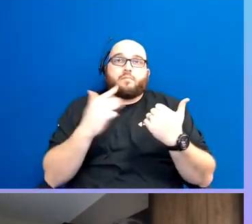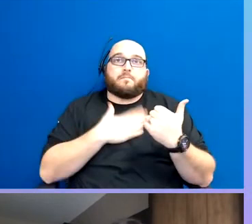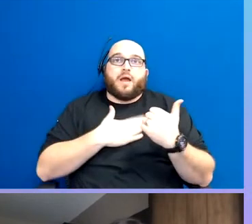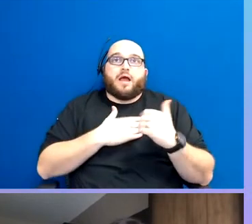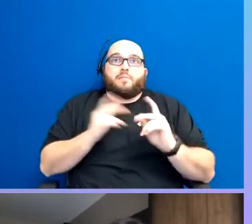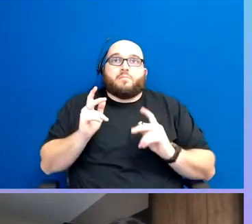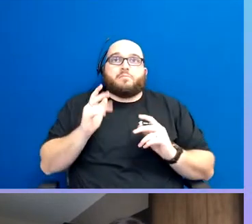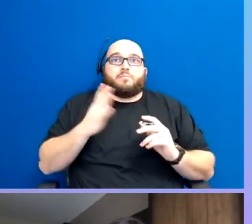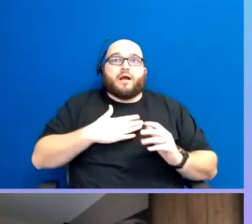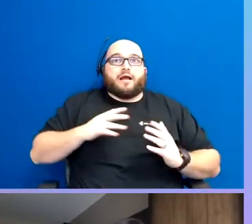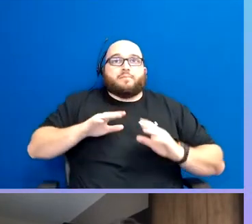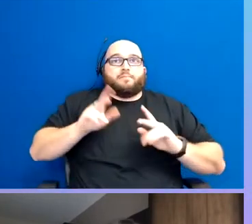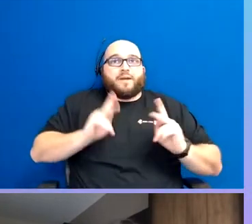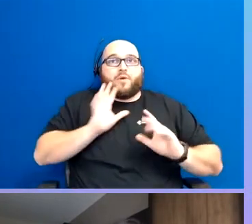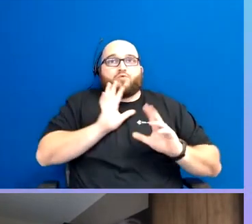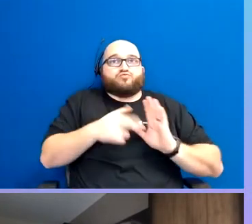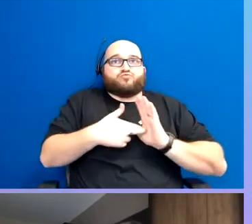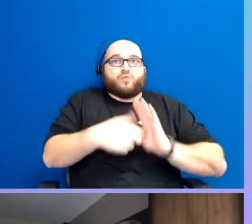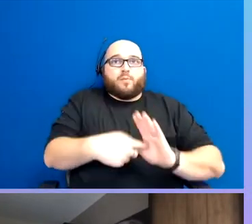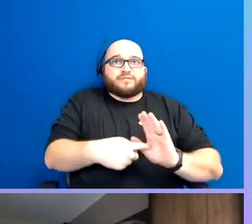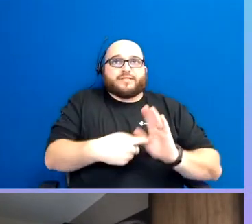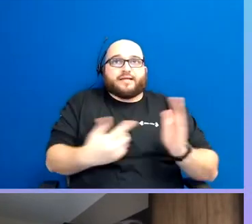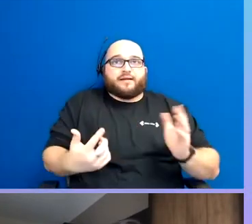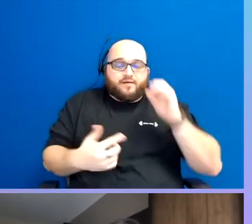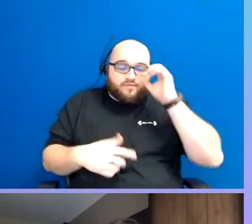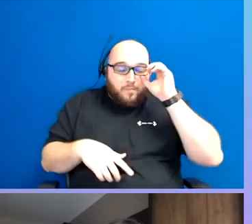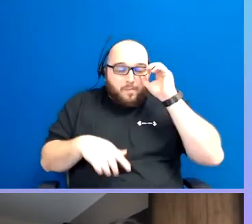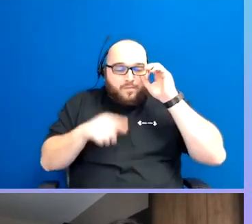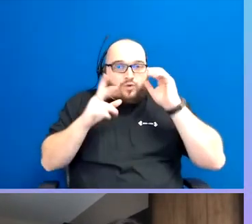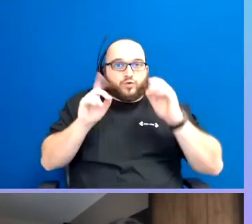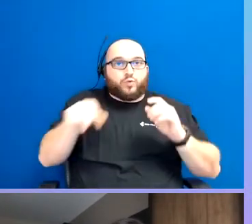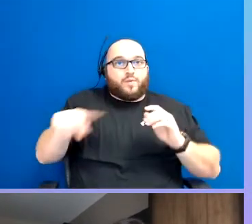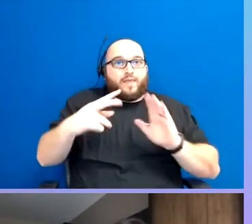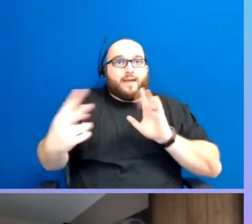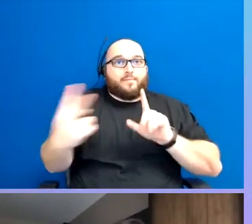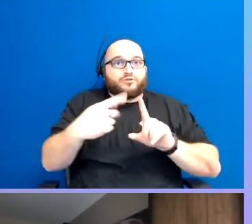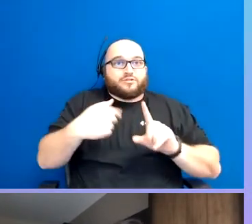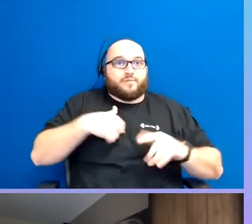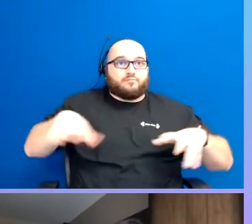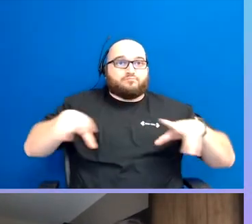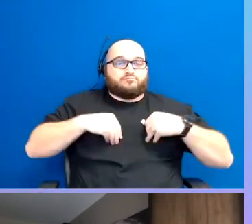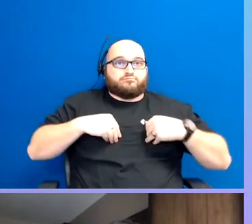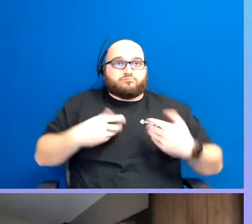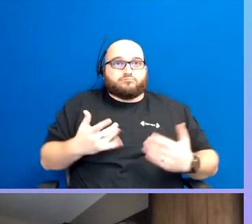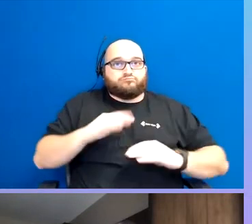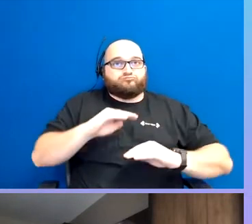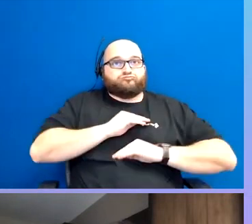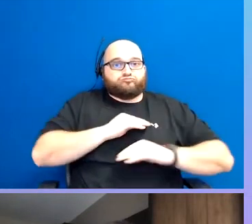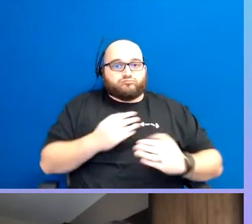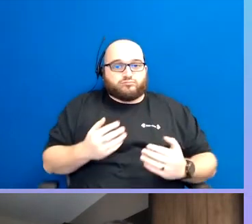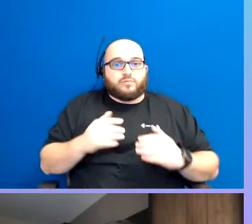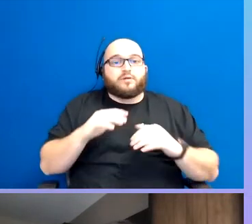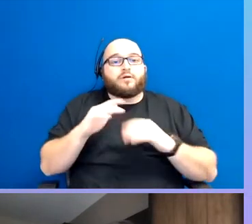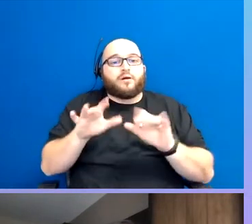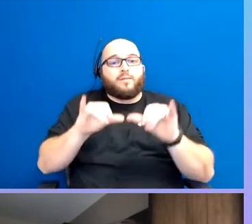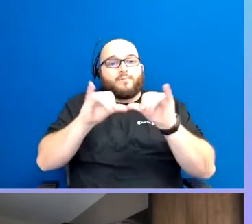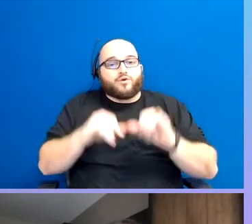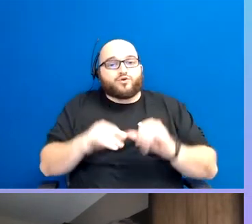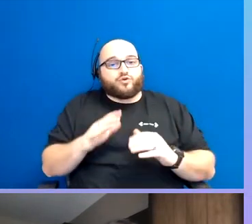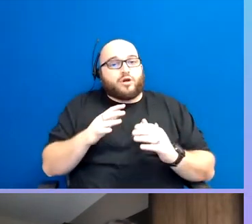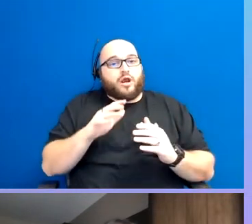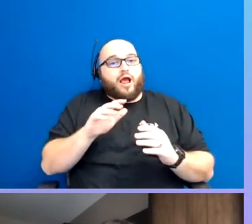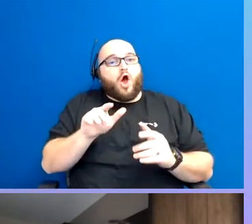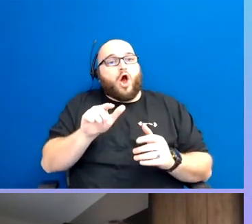measuring representation on screen, measuring customer perception or satisfaction, measuring availability of content